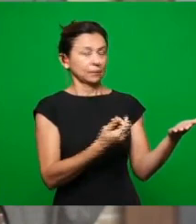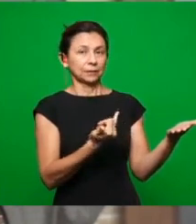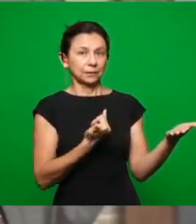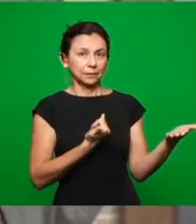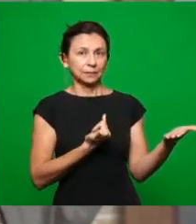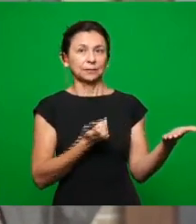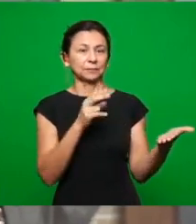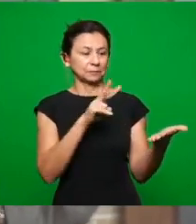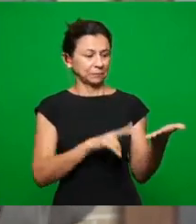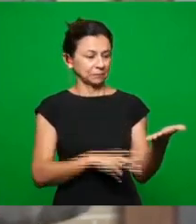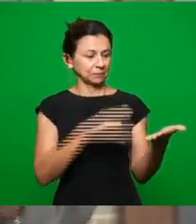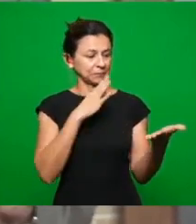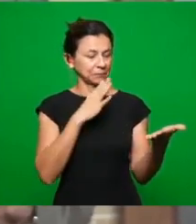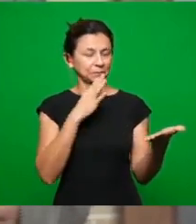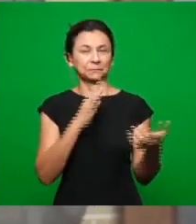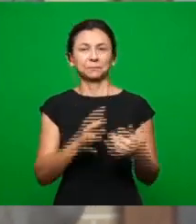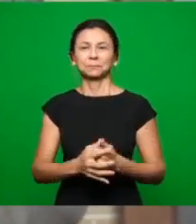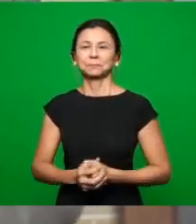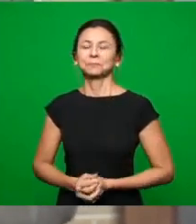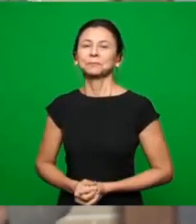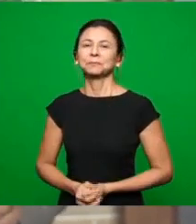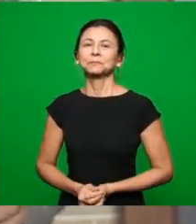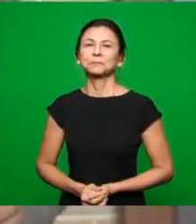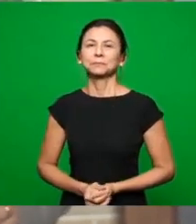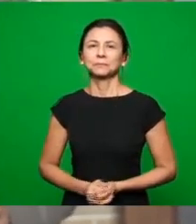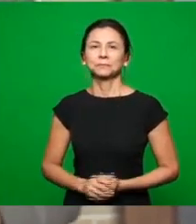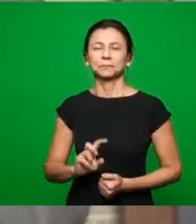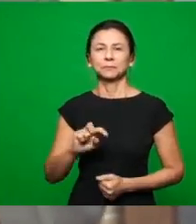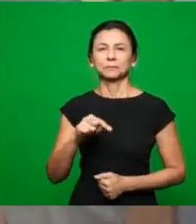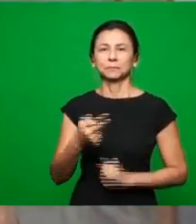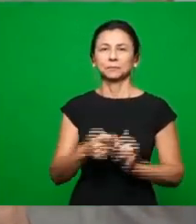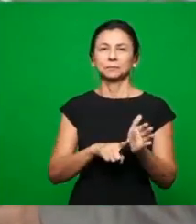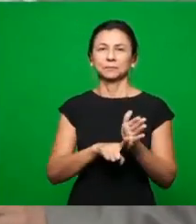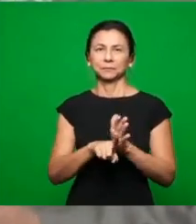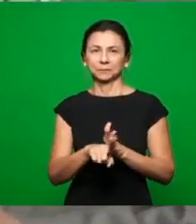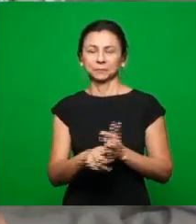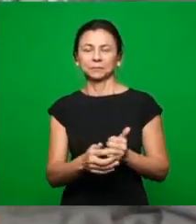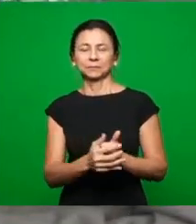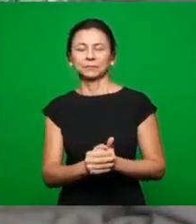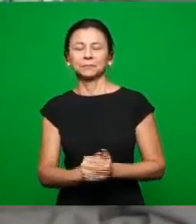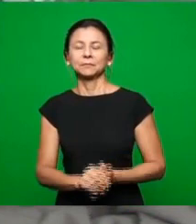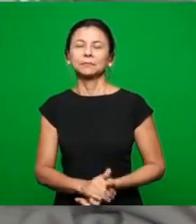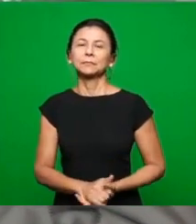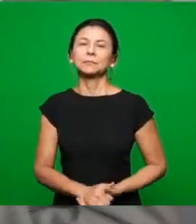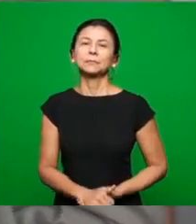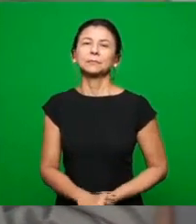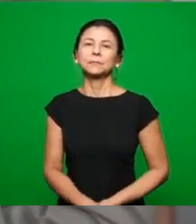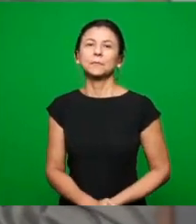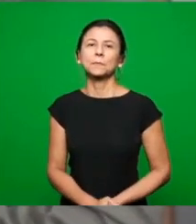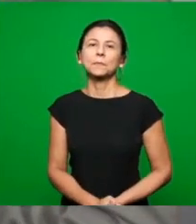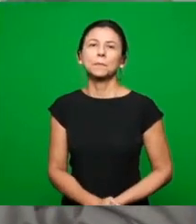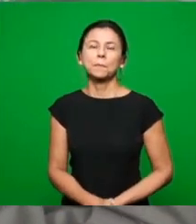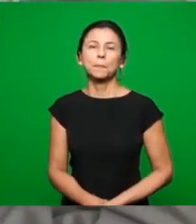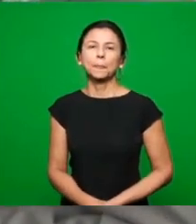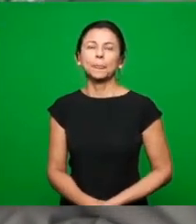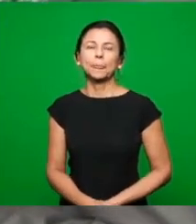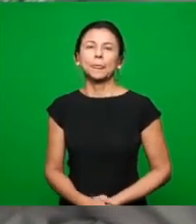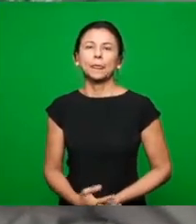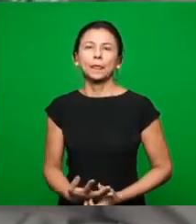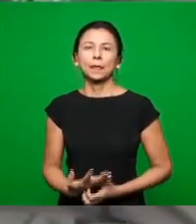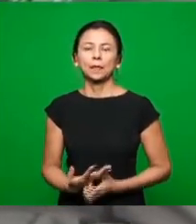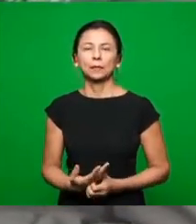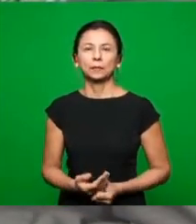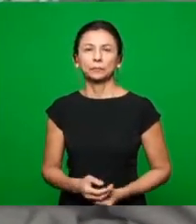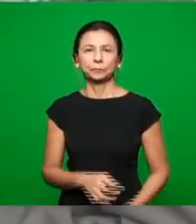when it becomes a living word. Amen, my brethren? So let's go to our next question. Our next question